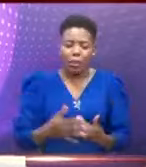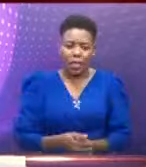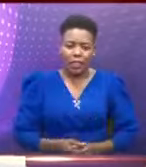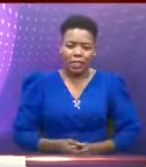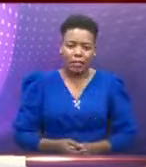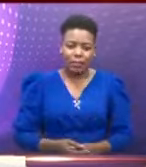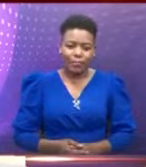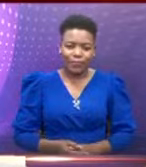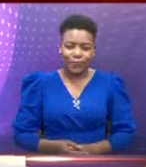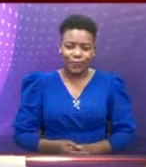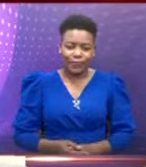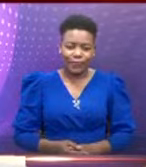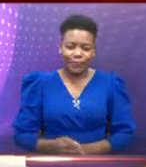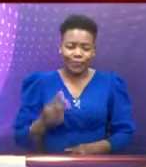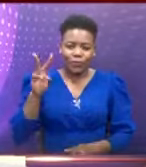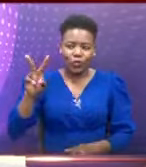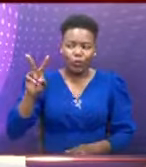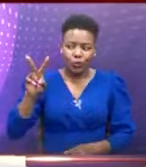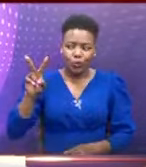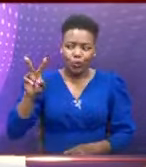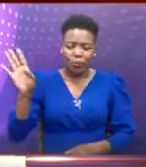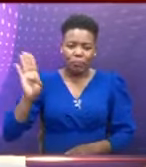is